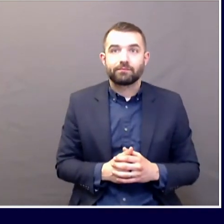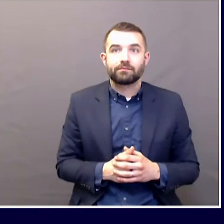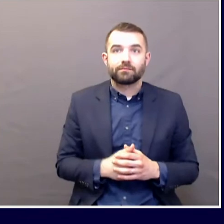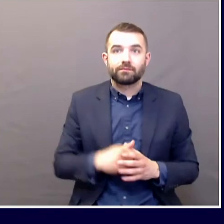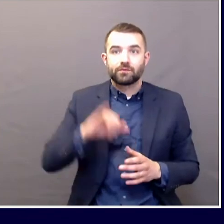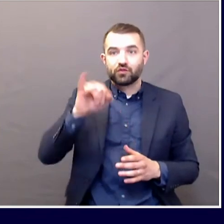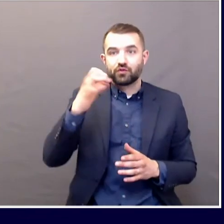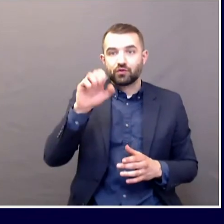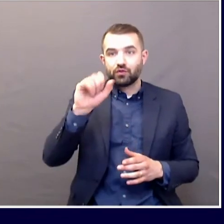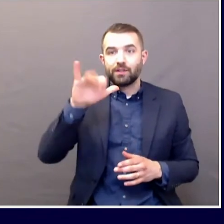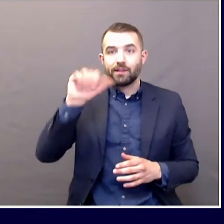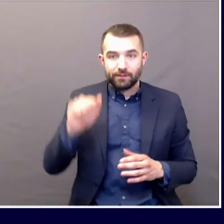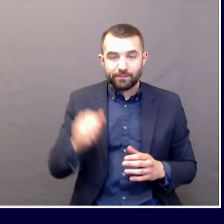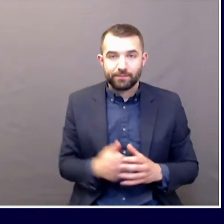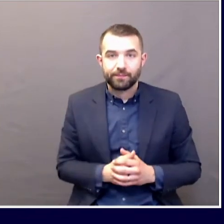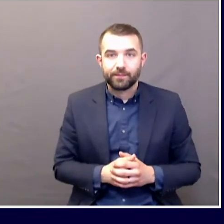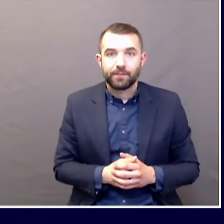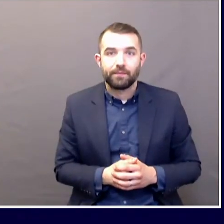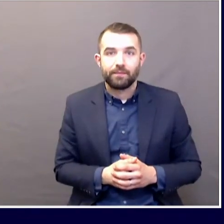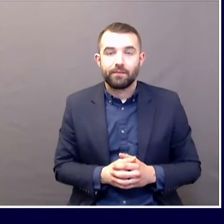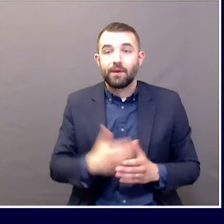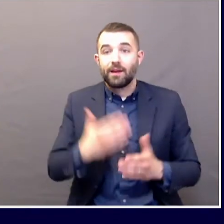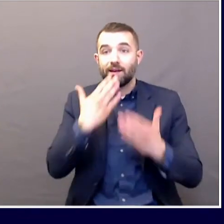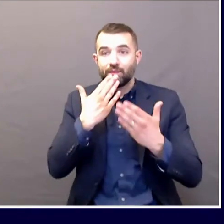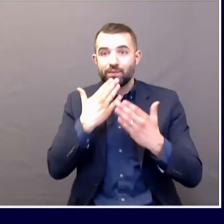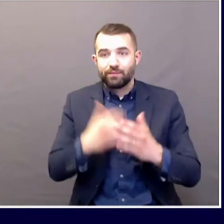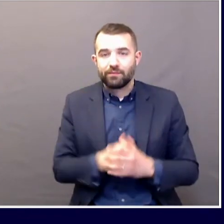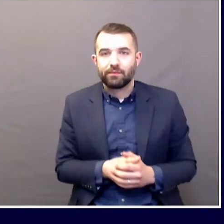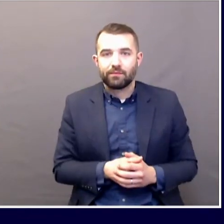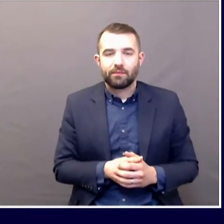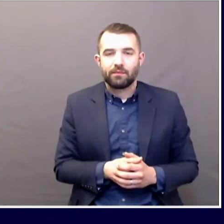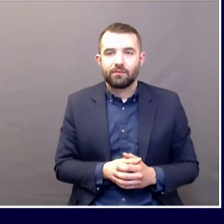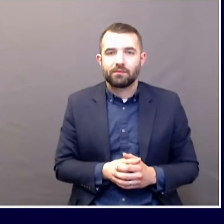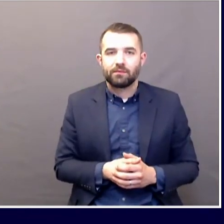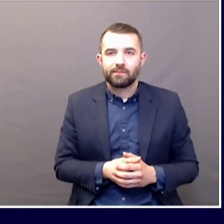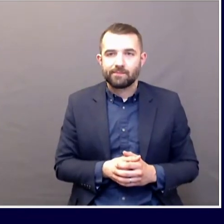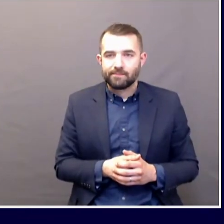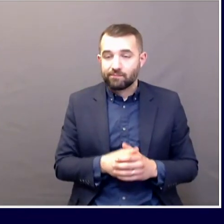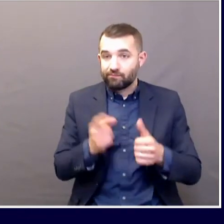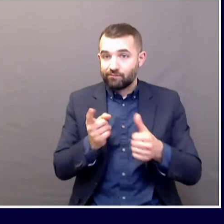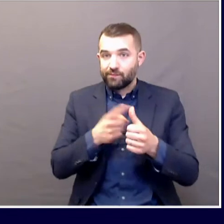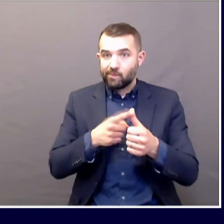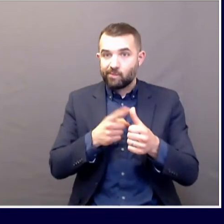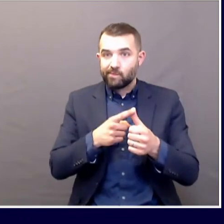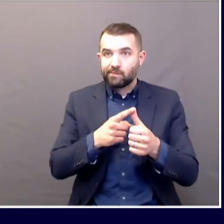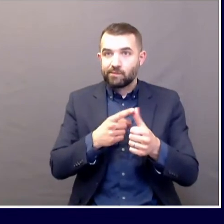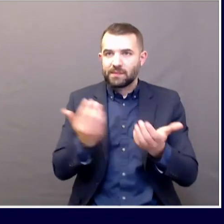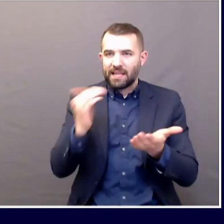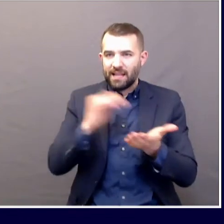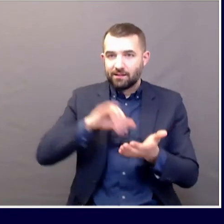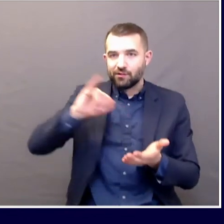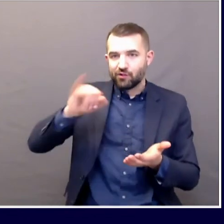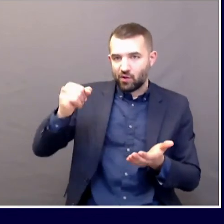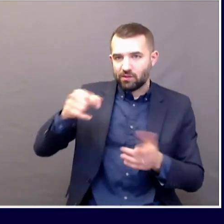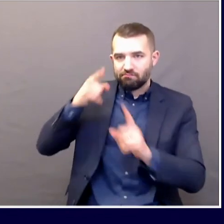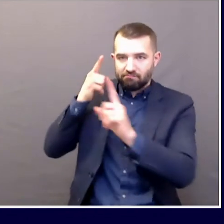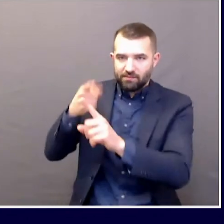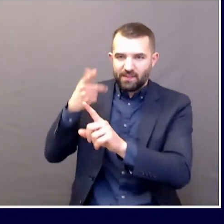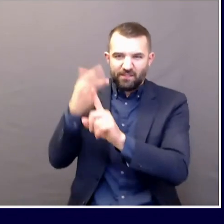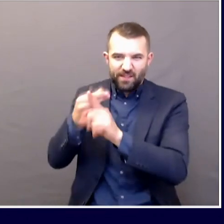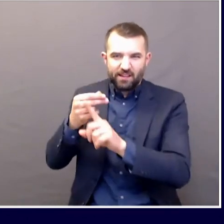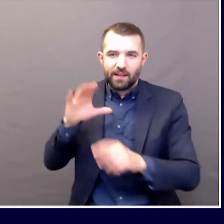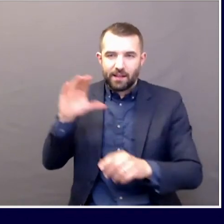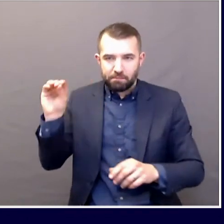next. Thank you, Dr. Shah. First, following up on the J&J vaccine, does Maine have any sense of how